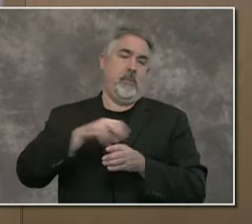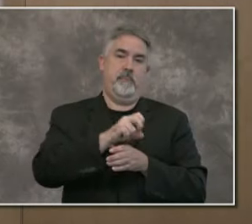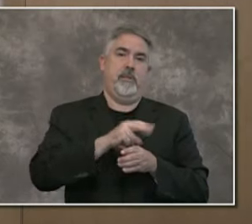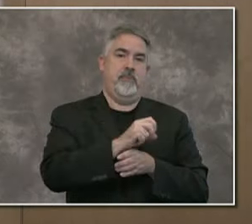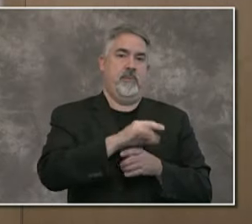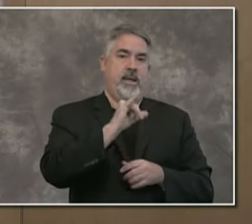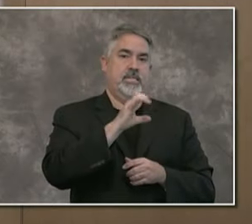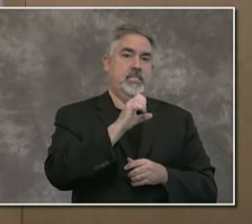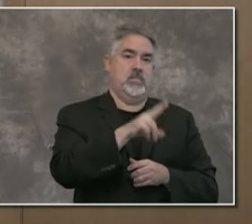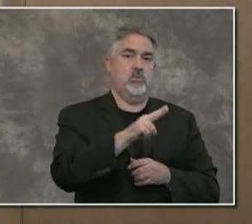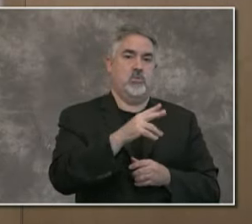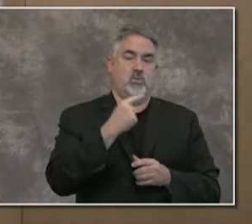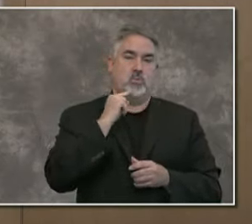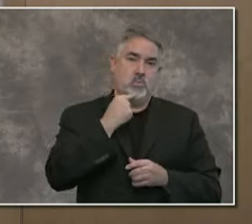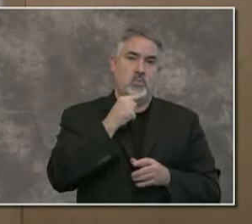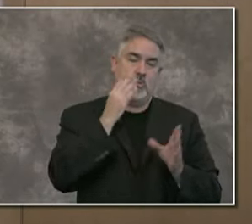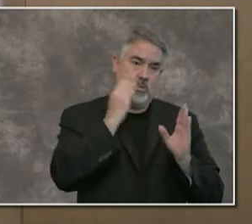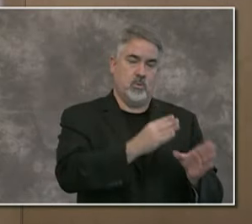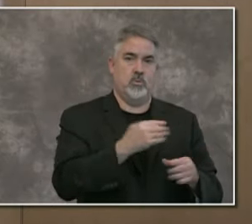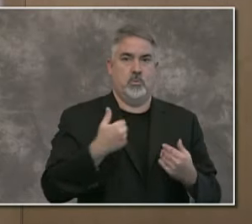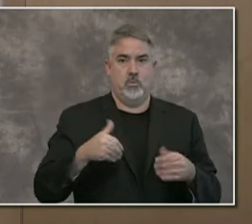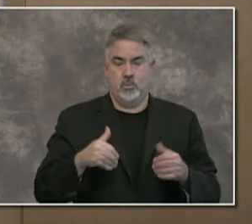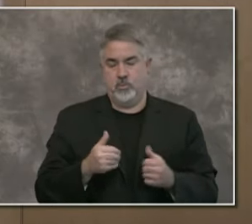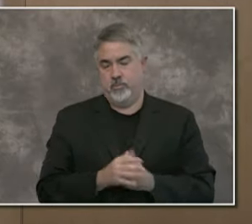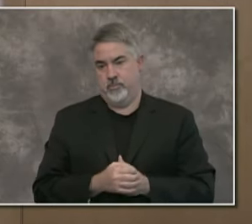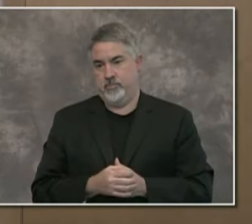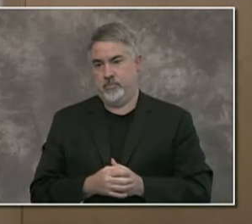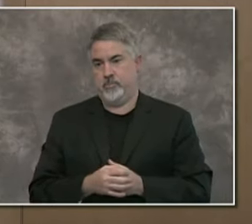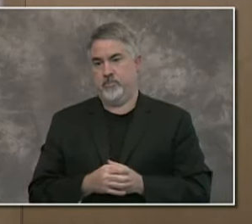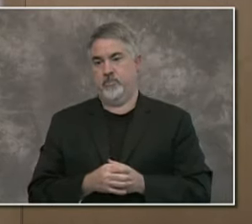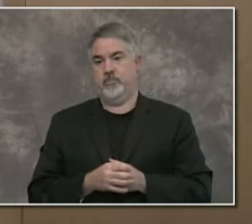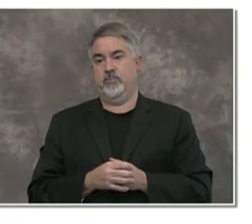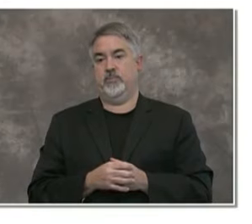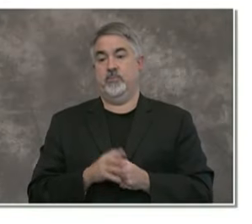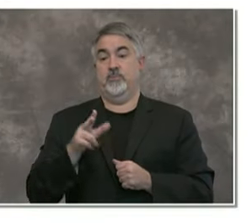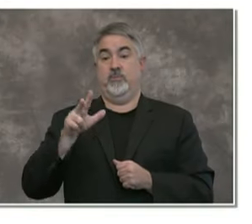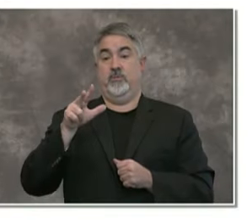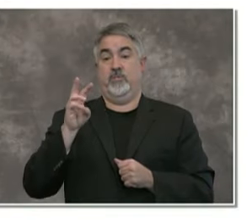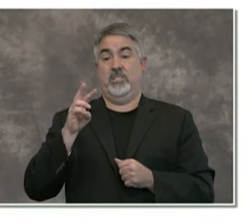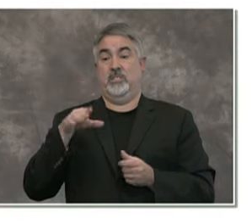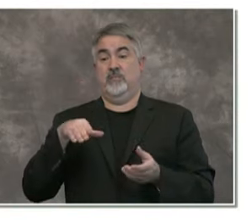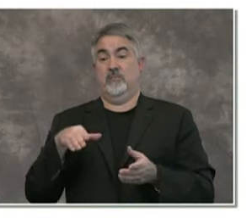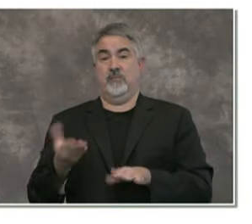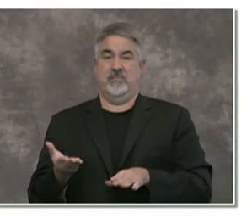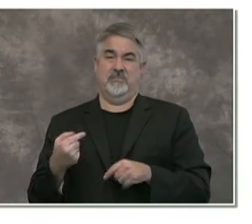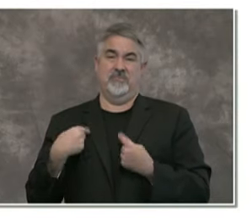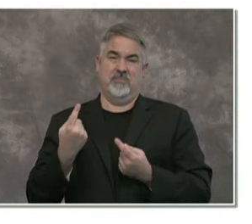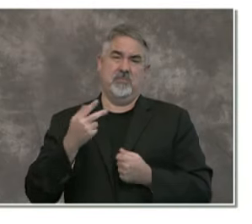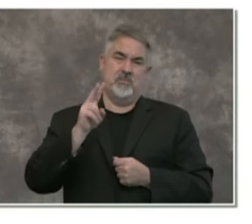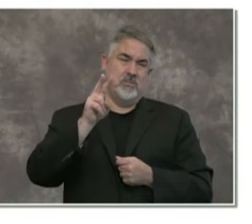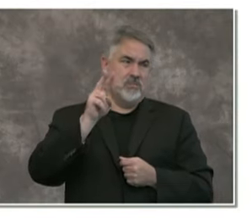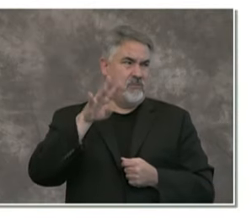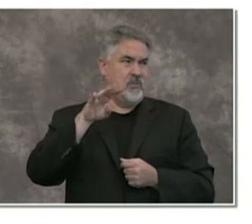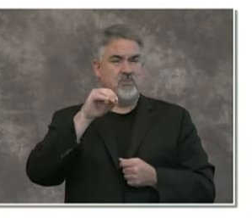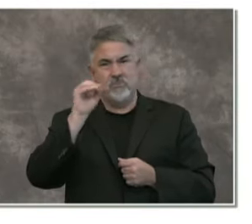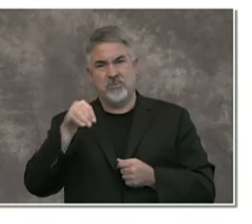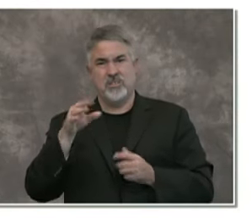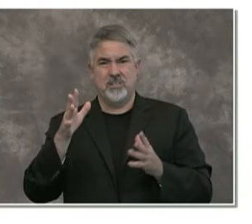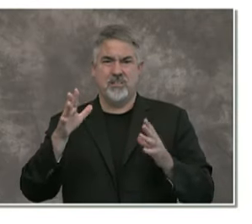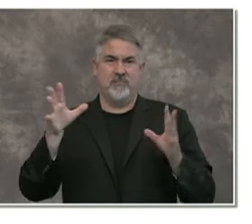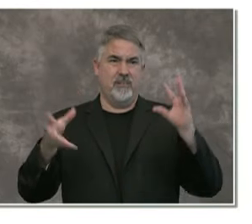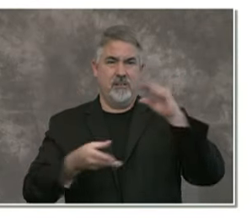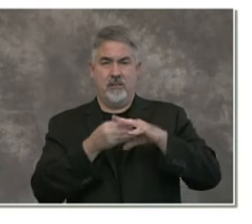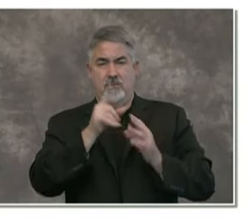hospitalized. Lastly, the 36 deaths represent 2.4% of the total number of cases,